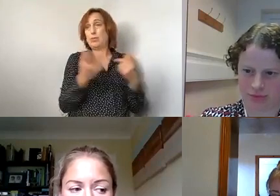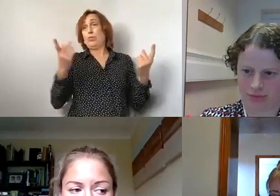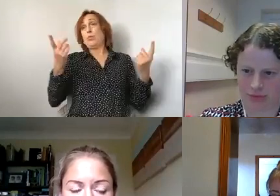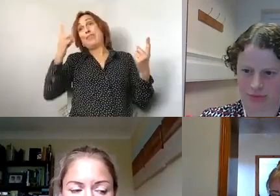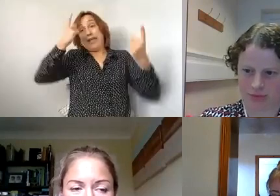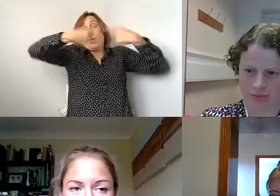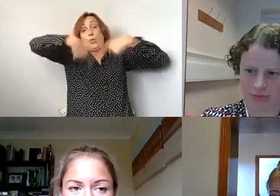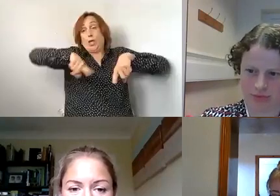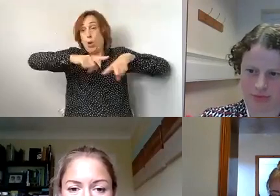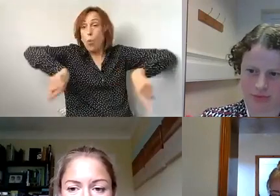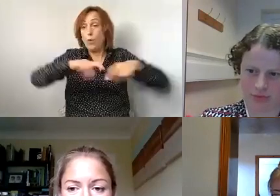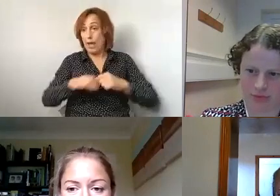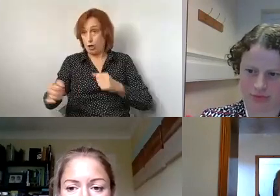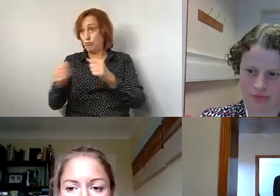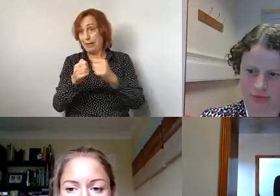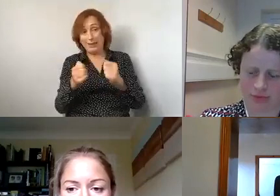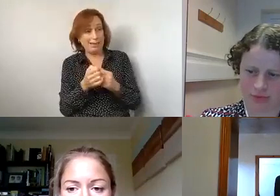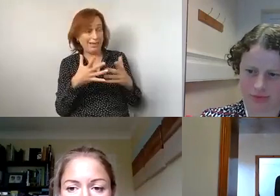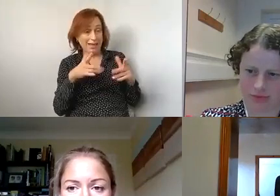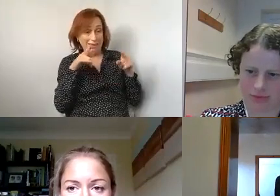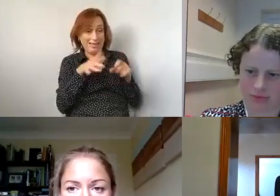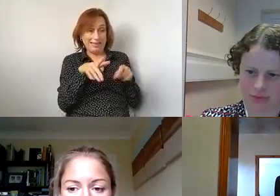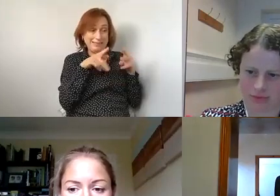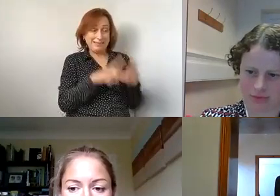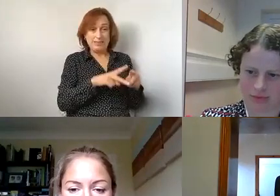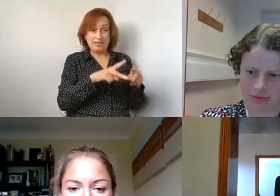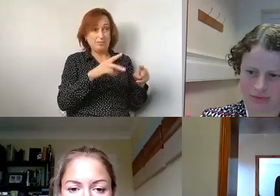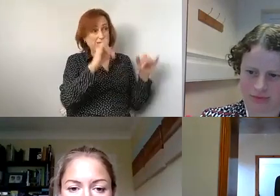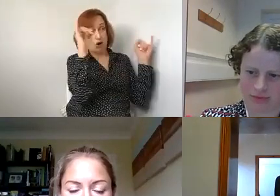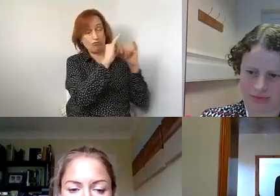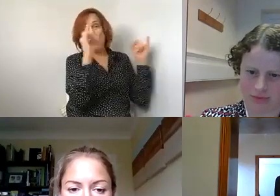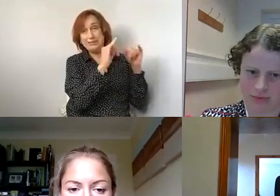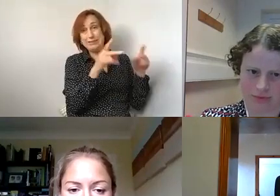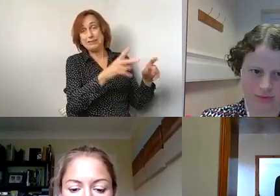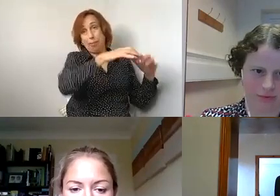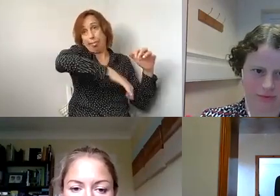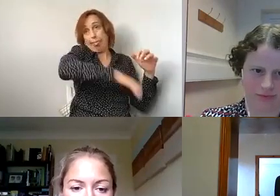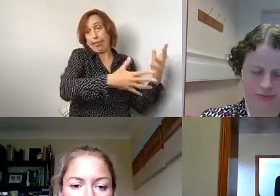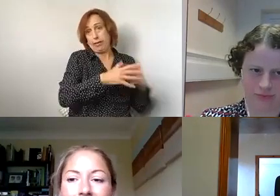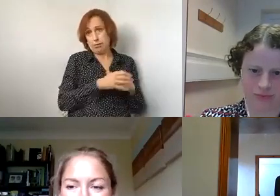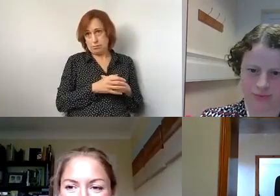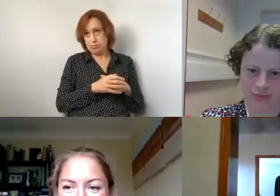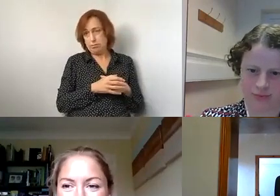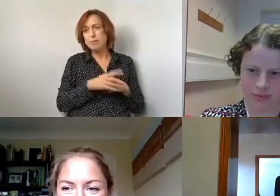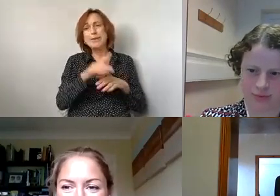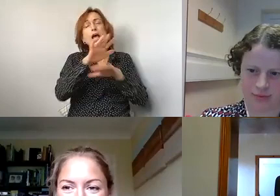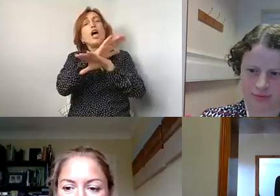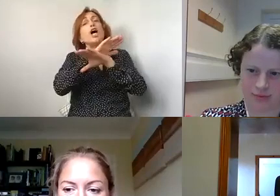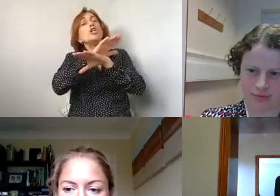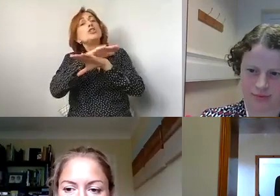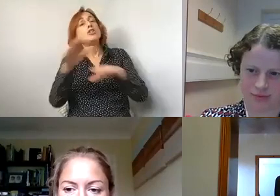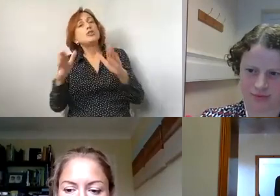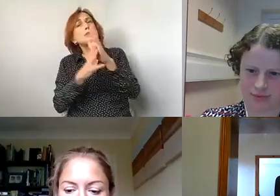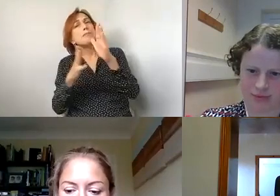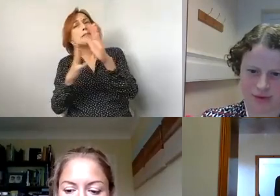moment. And I think trying to do that amongst a much wider role with a much wider remit, you just can't do it the justice it needs right now.